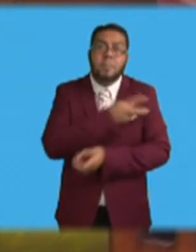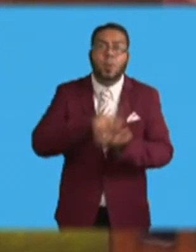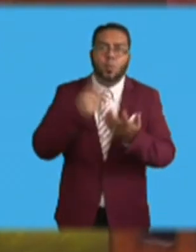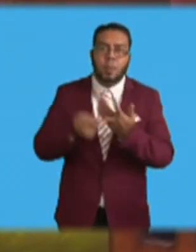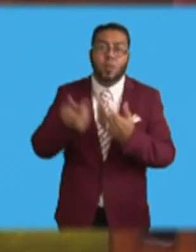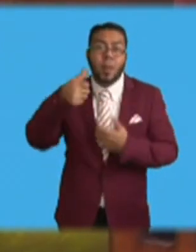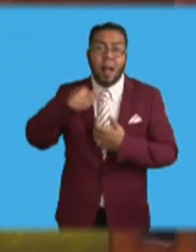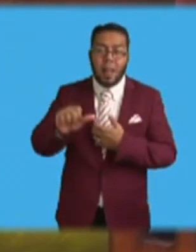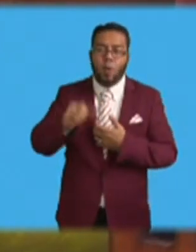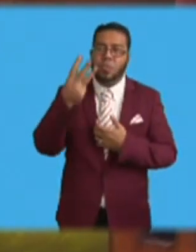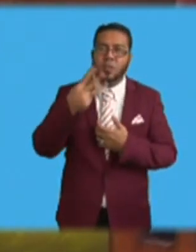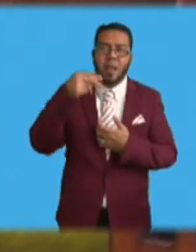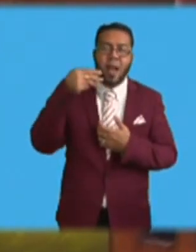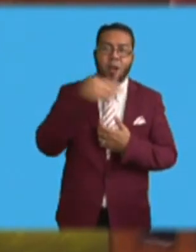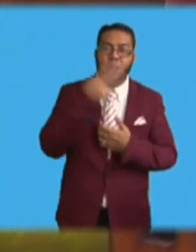allow